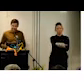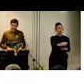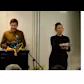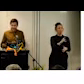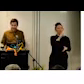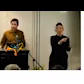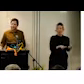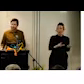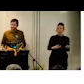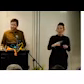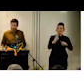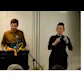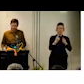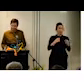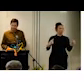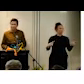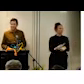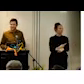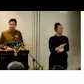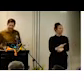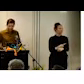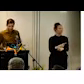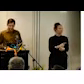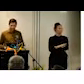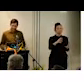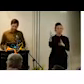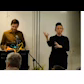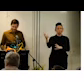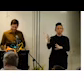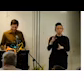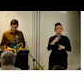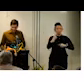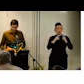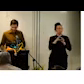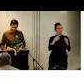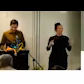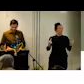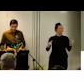that information, and all hell breaks loose. Okay, the information is not being transformed effectively.